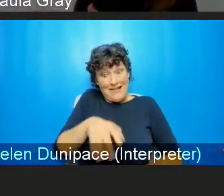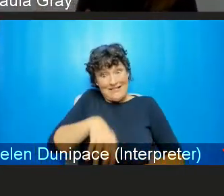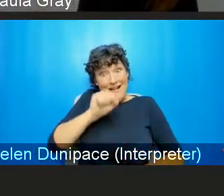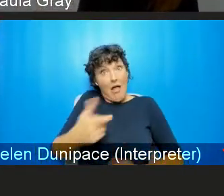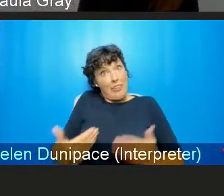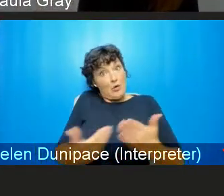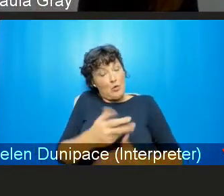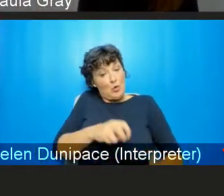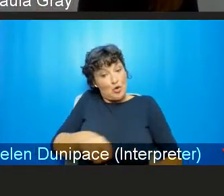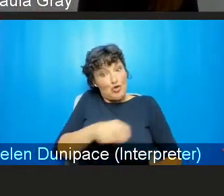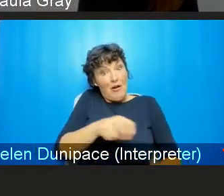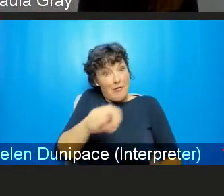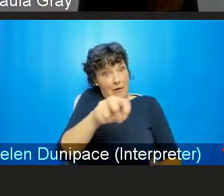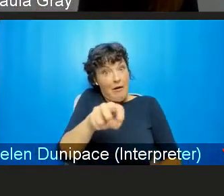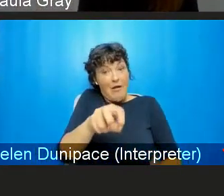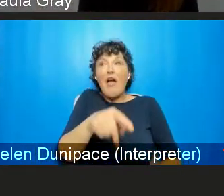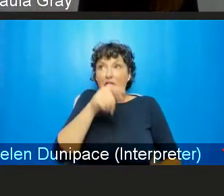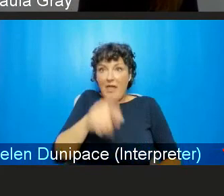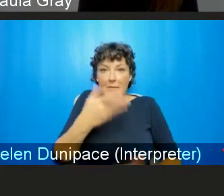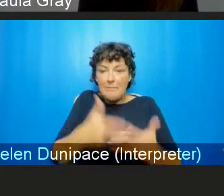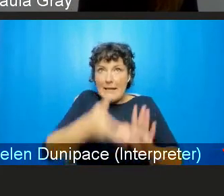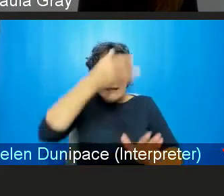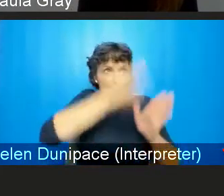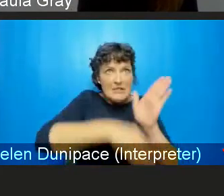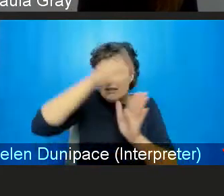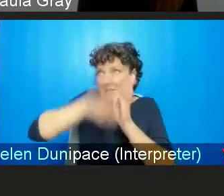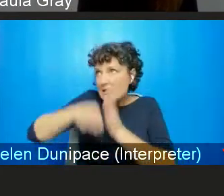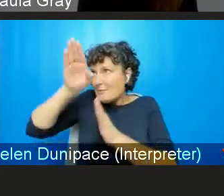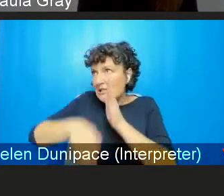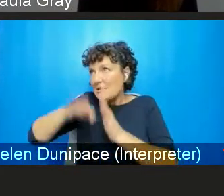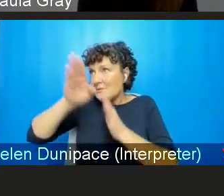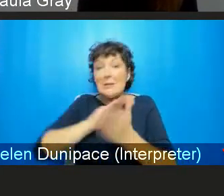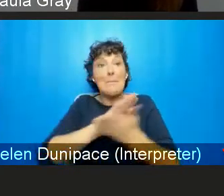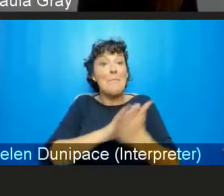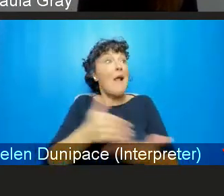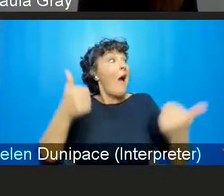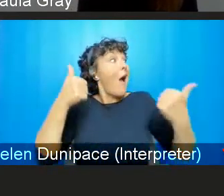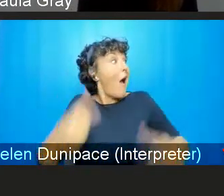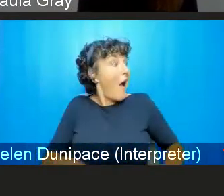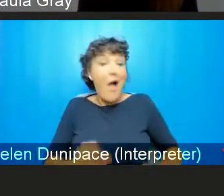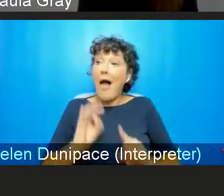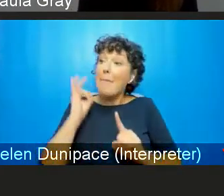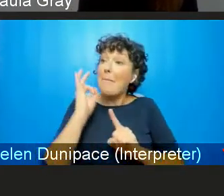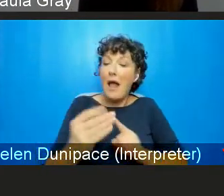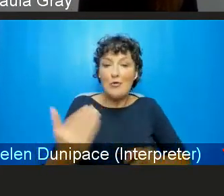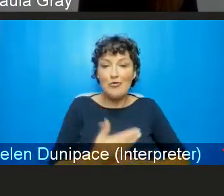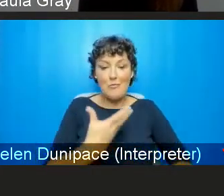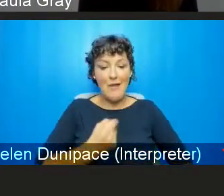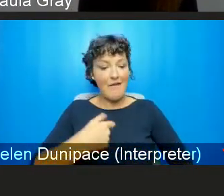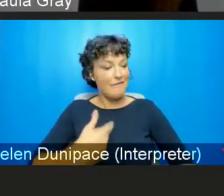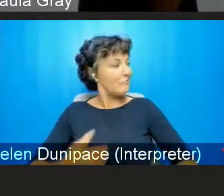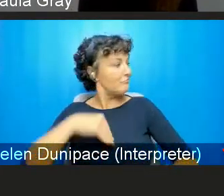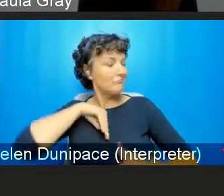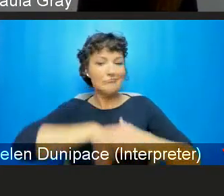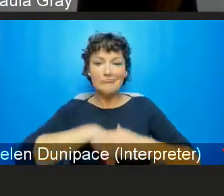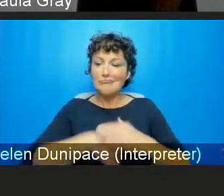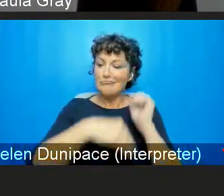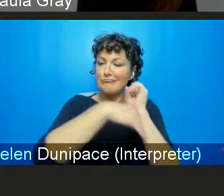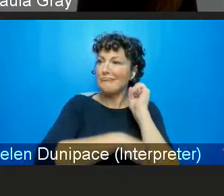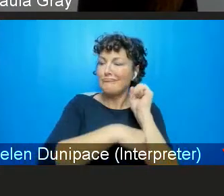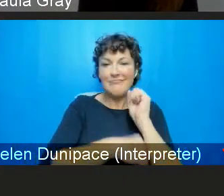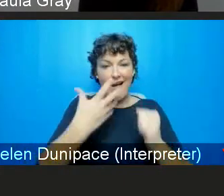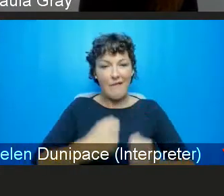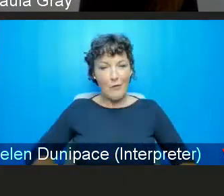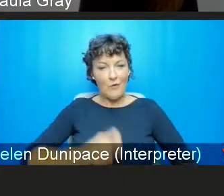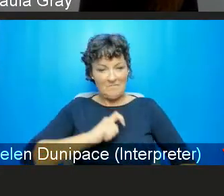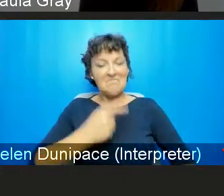they do feel they absolutely have had that exposure and the ability to get that experience under their belt, albeit at a sort of slightly quicker rate. So that's one